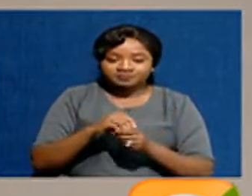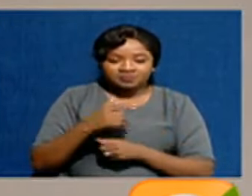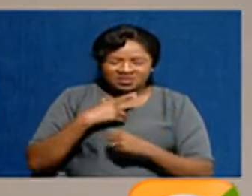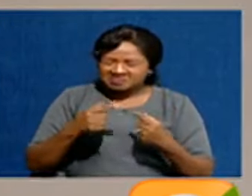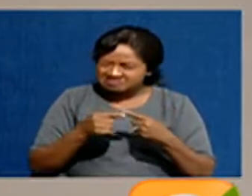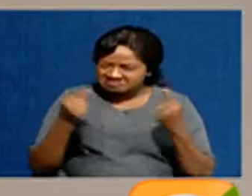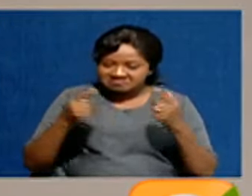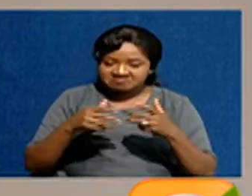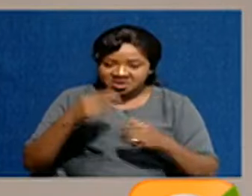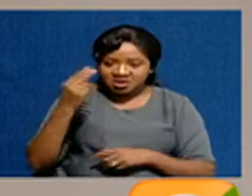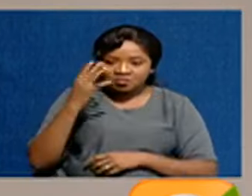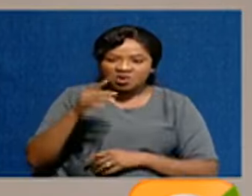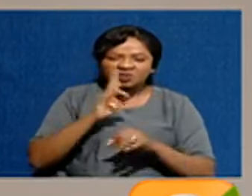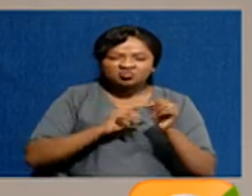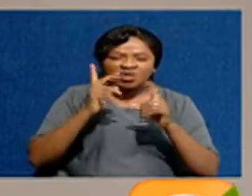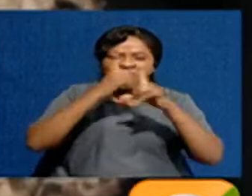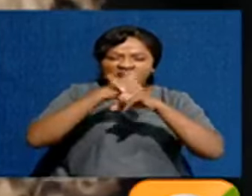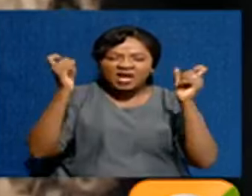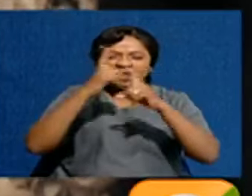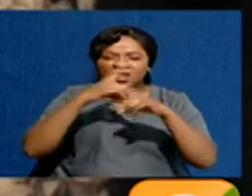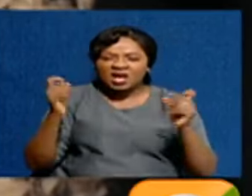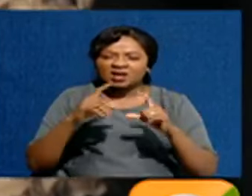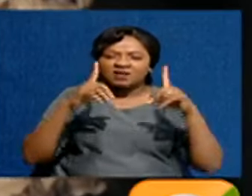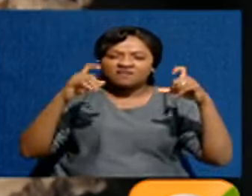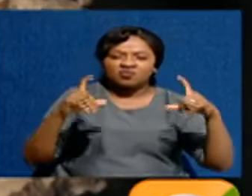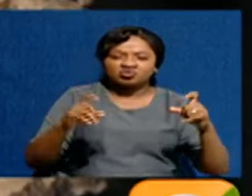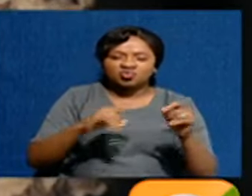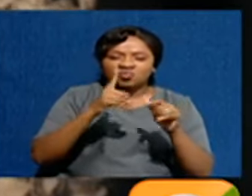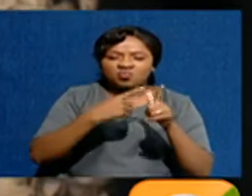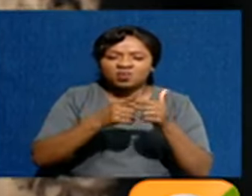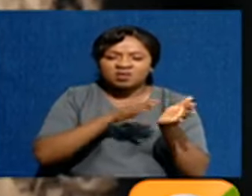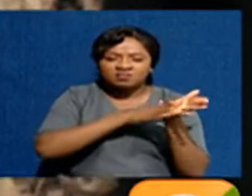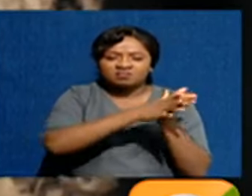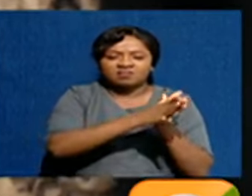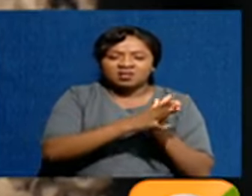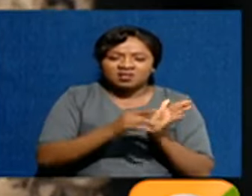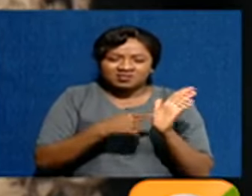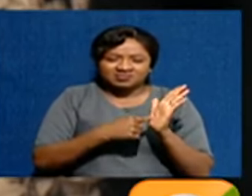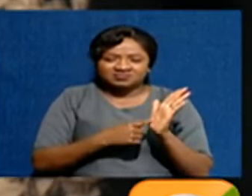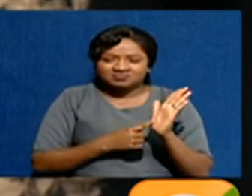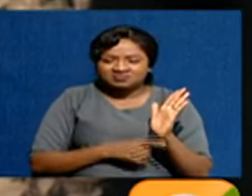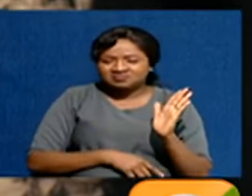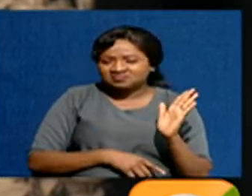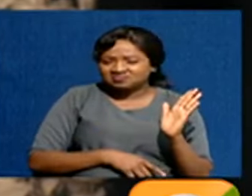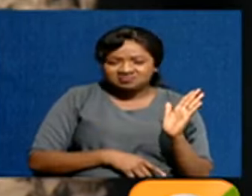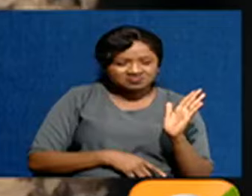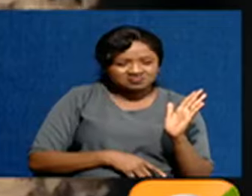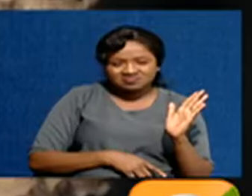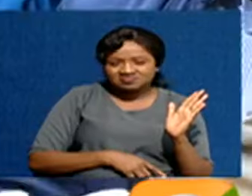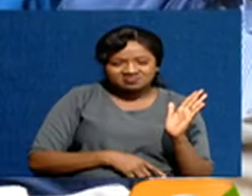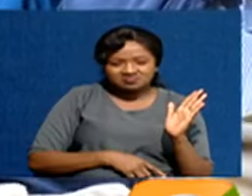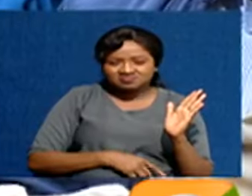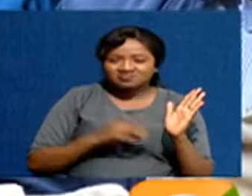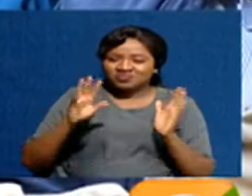against the use of graphic images such as coffins on the packaging of tobacco products as proposed by the Ministry of